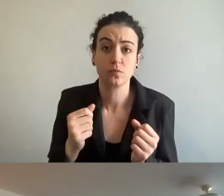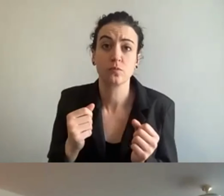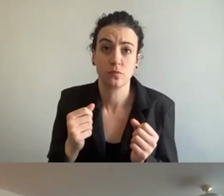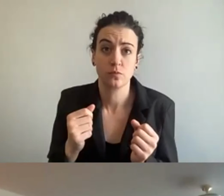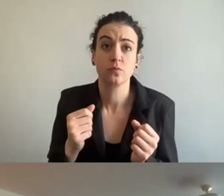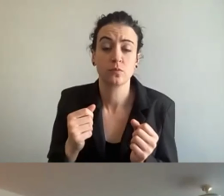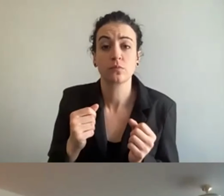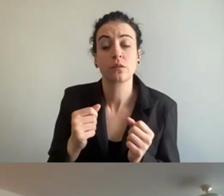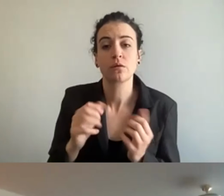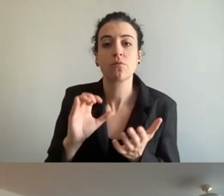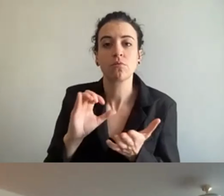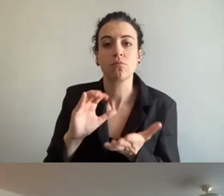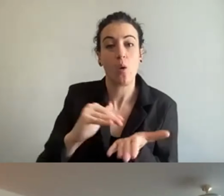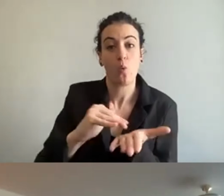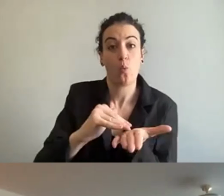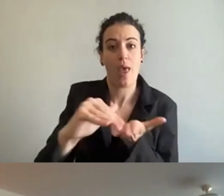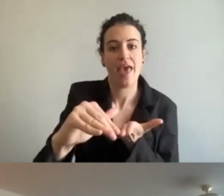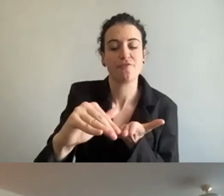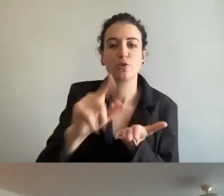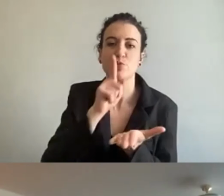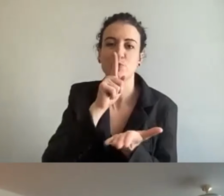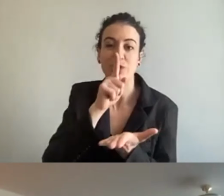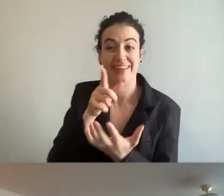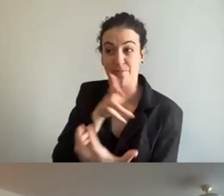is lenient for that